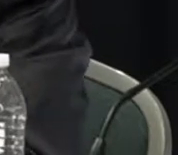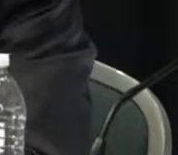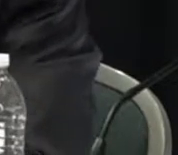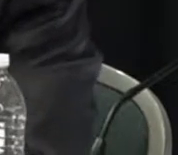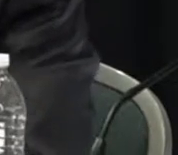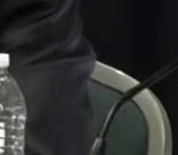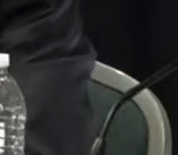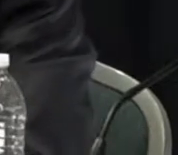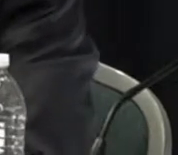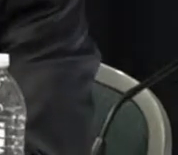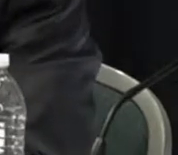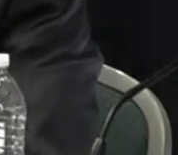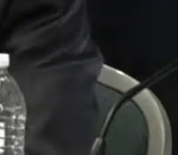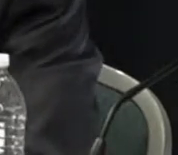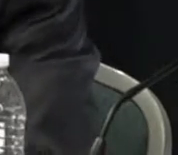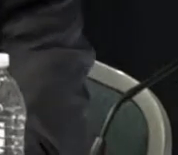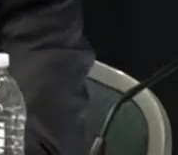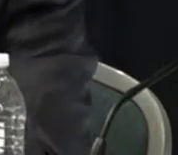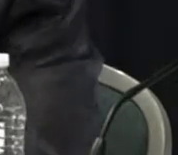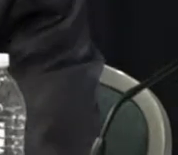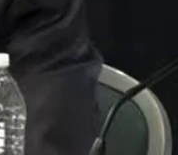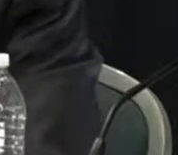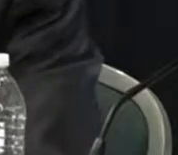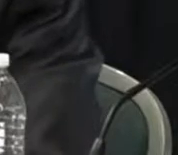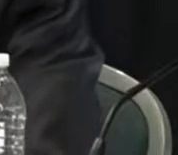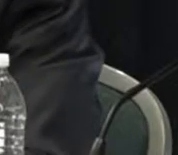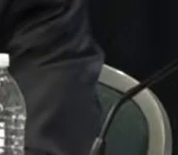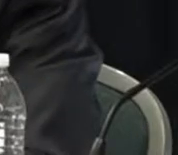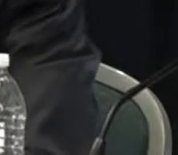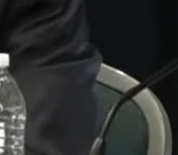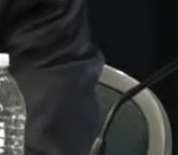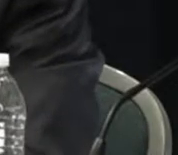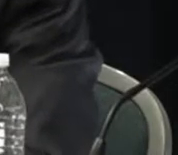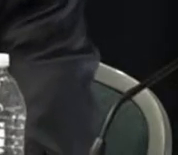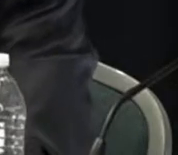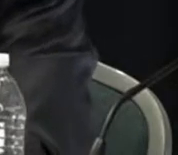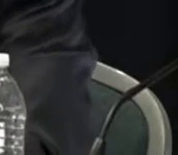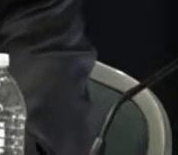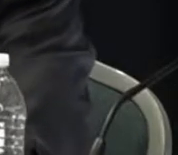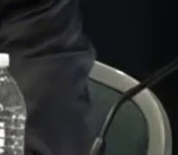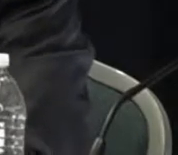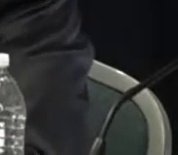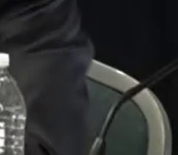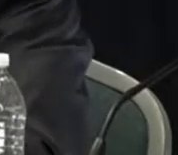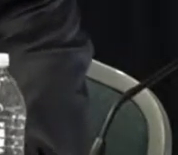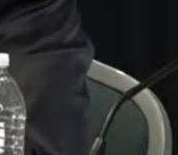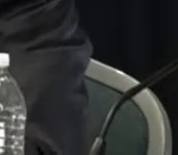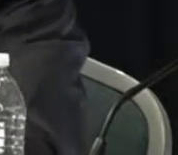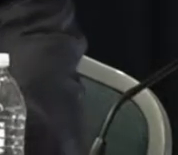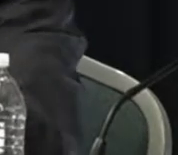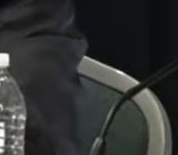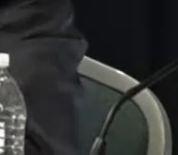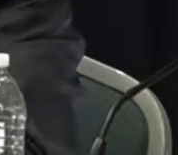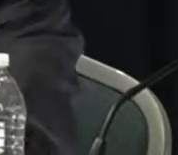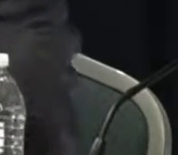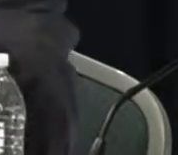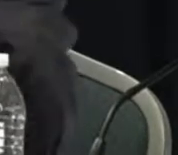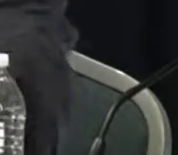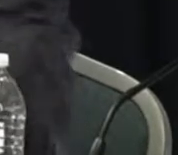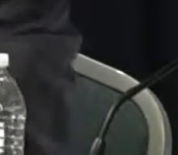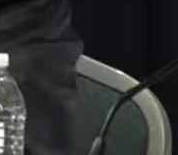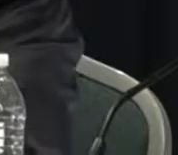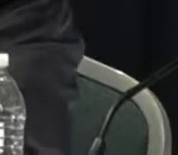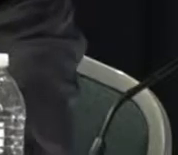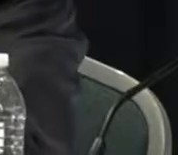end of the day, that's not relevant because we need to convince the Treasury. And I think the fundamental answer to your question is that we have to be as diligent,